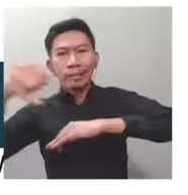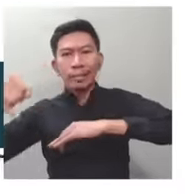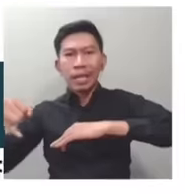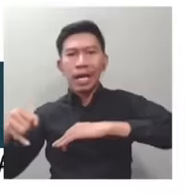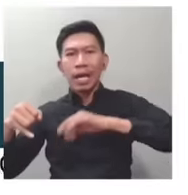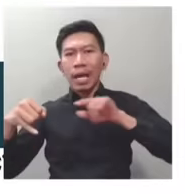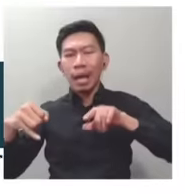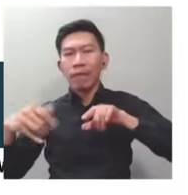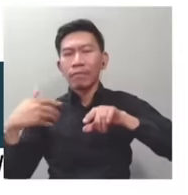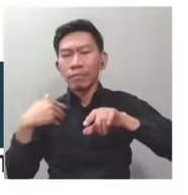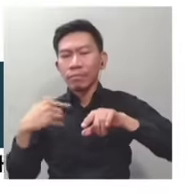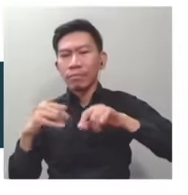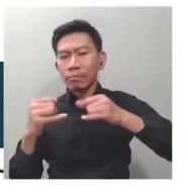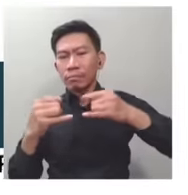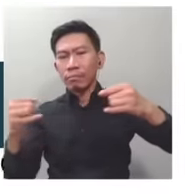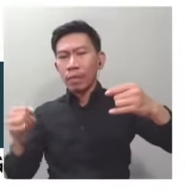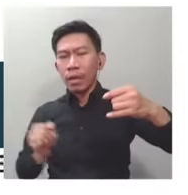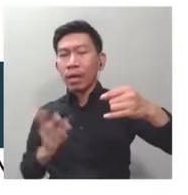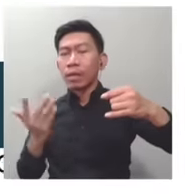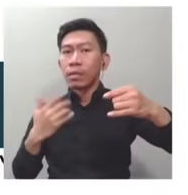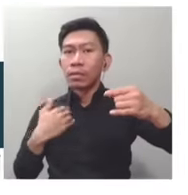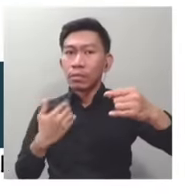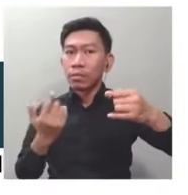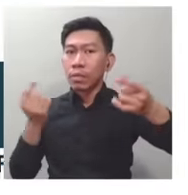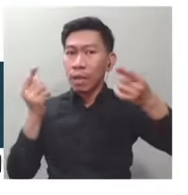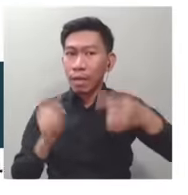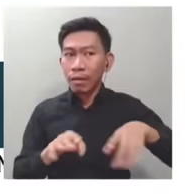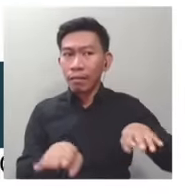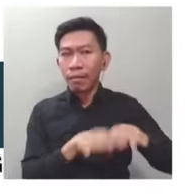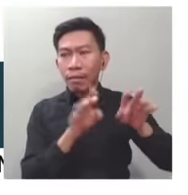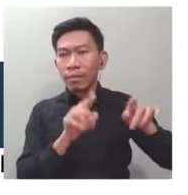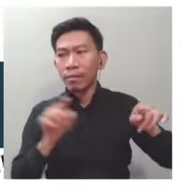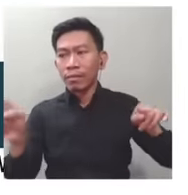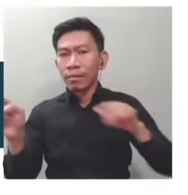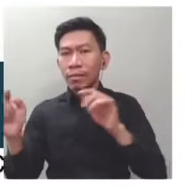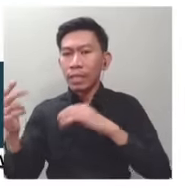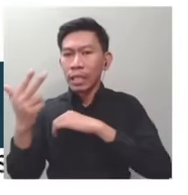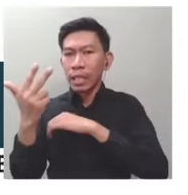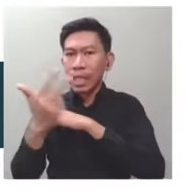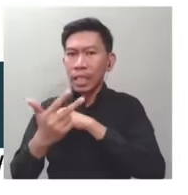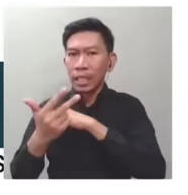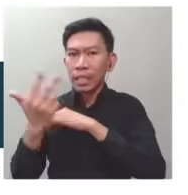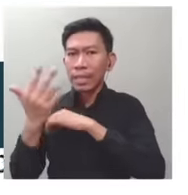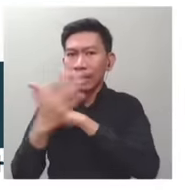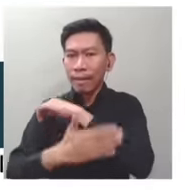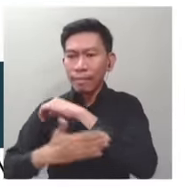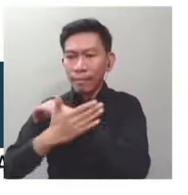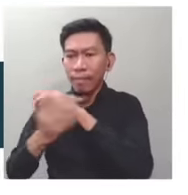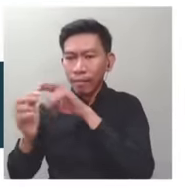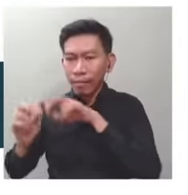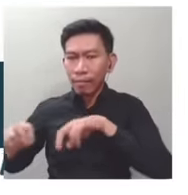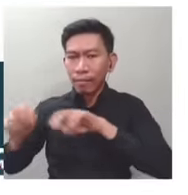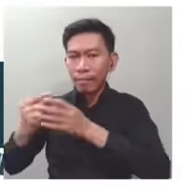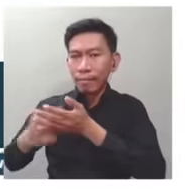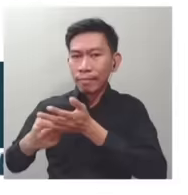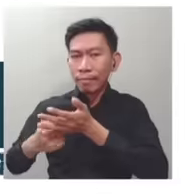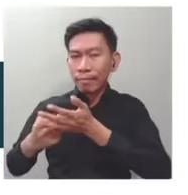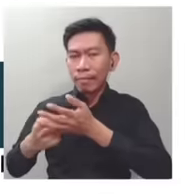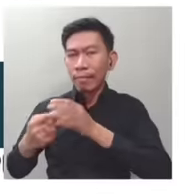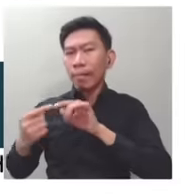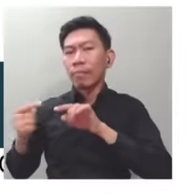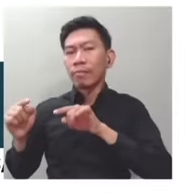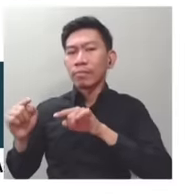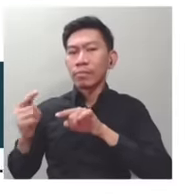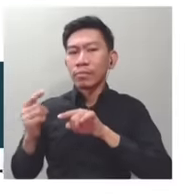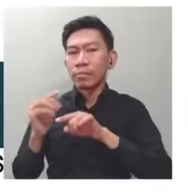this is happening as the trilateral action or trilateral front. It was formed there at